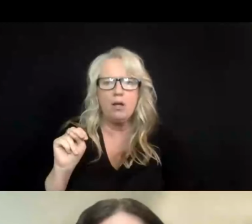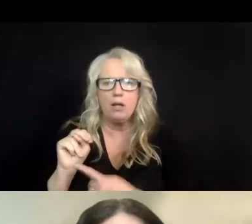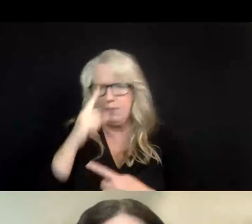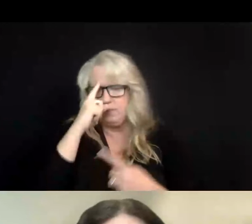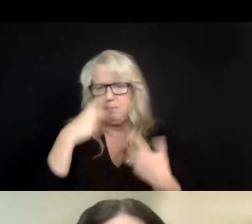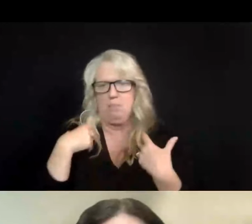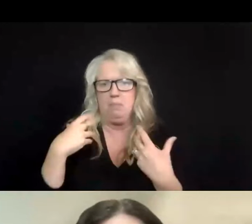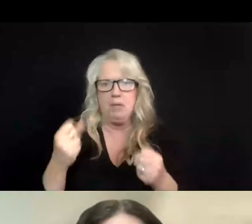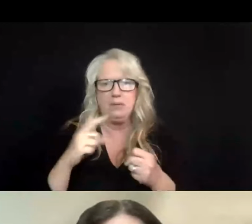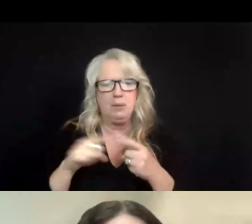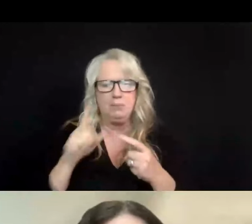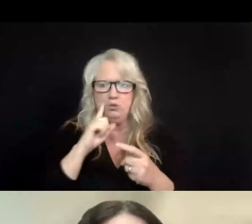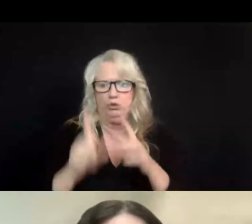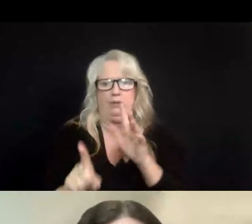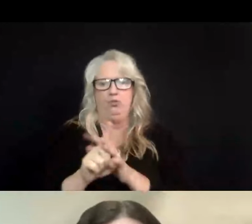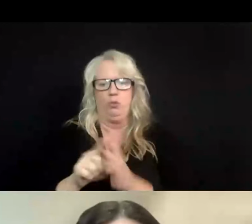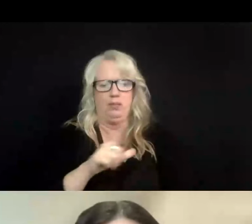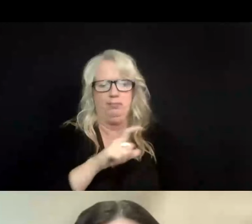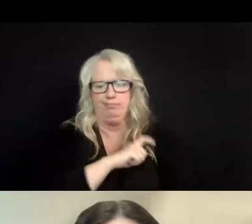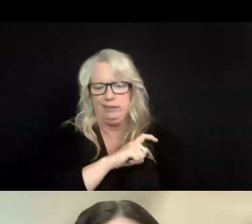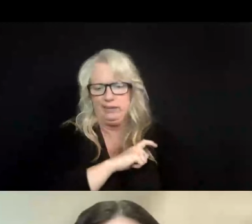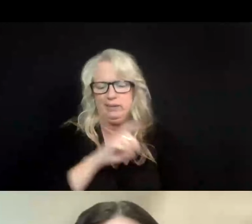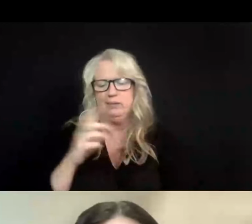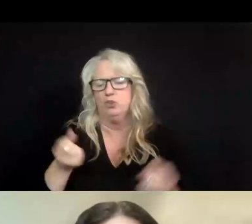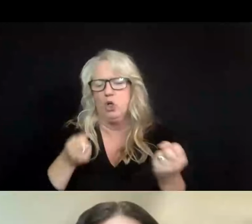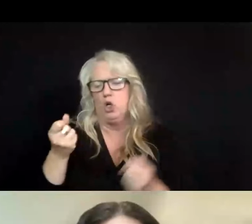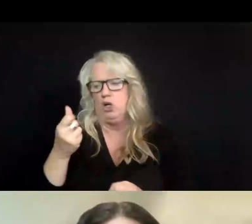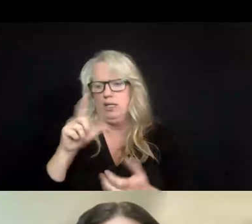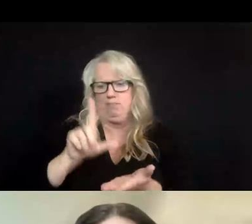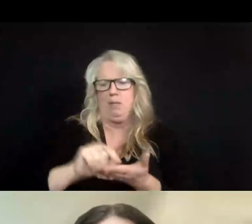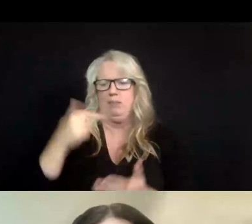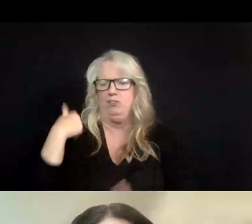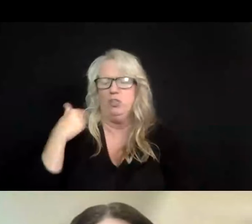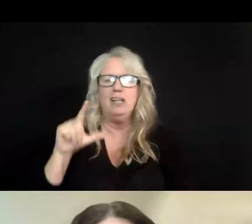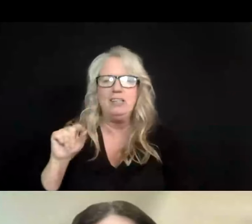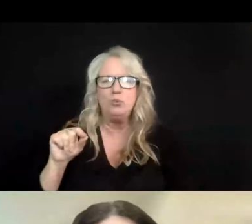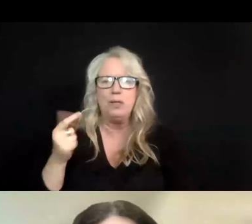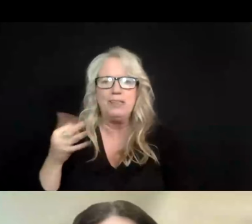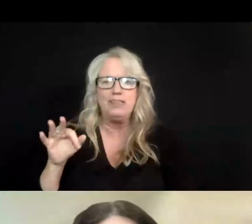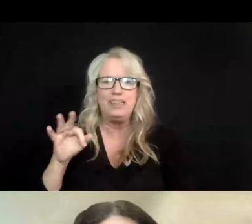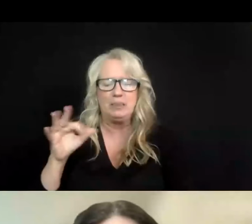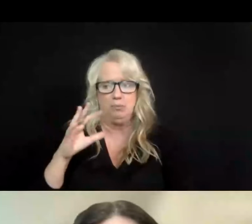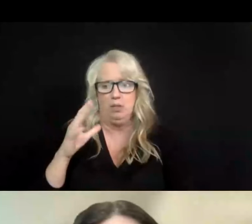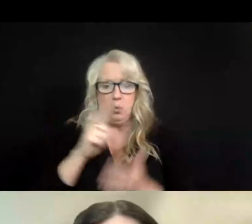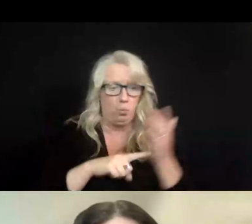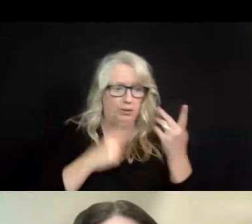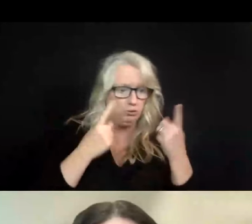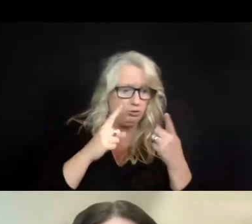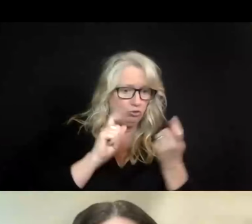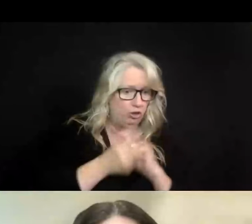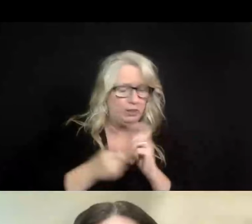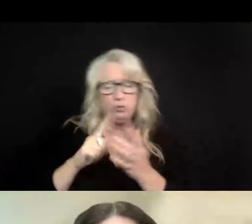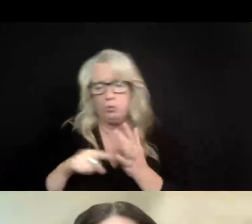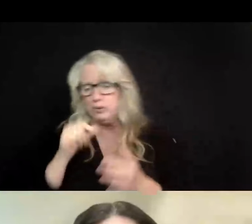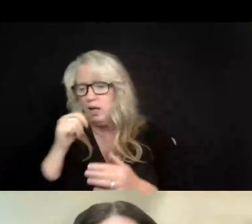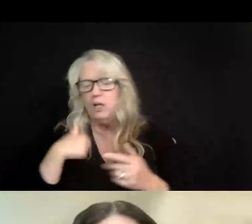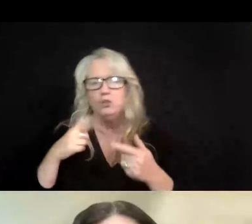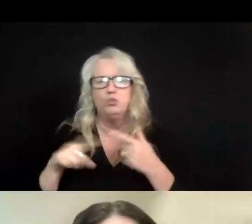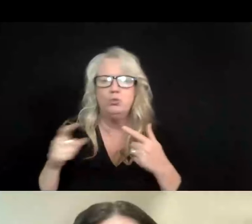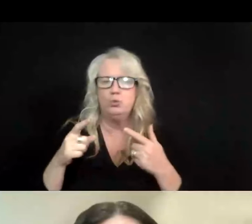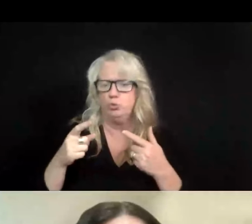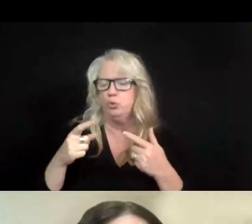Shouldn't Come in a Police Car, published in 2019. What has and hasn't changed since then when it comes to diverting people in a